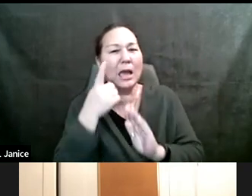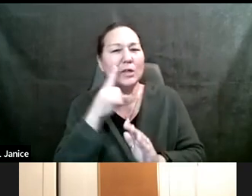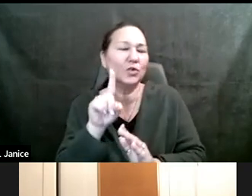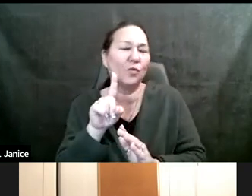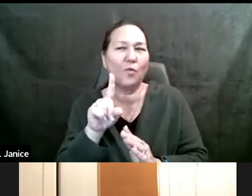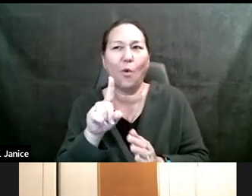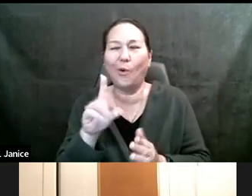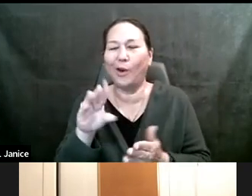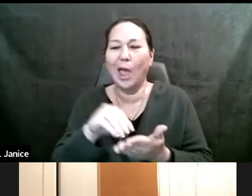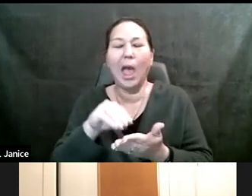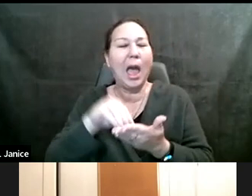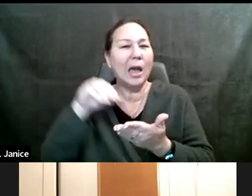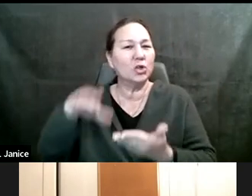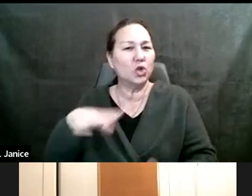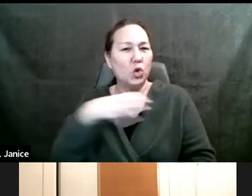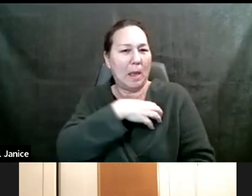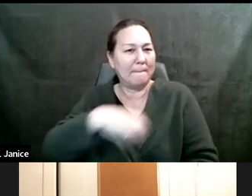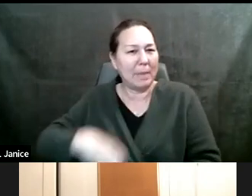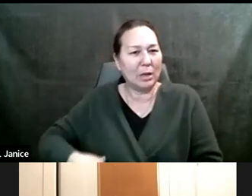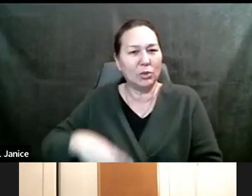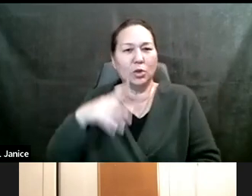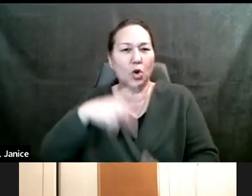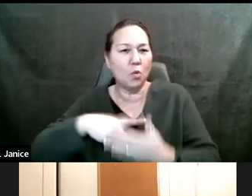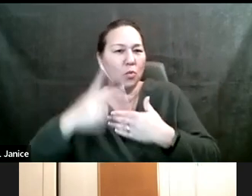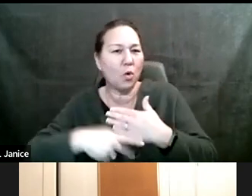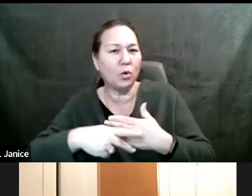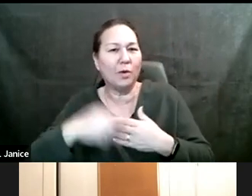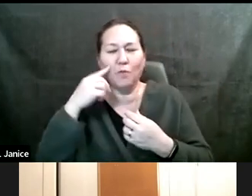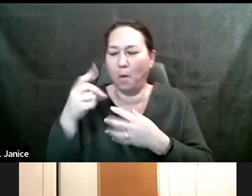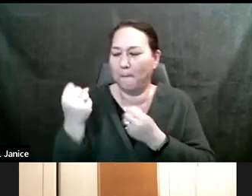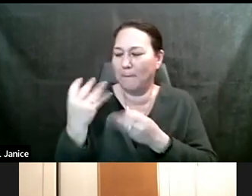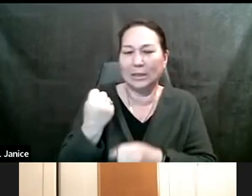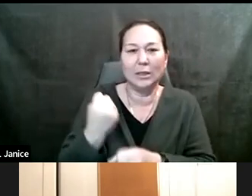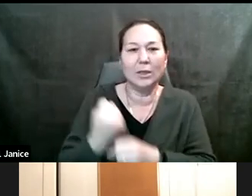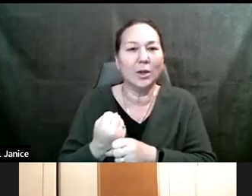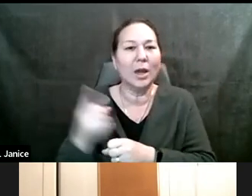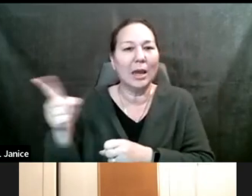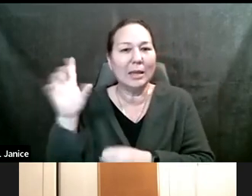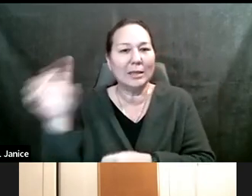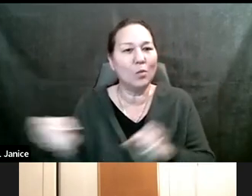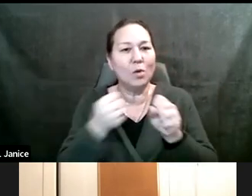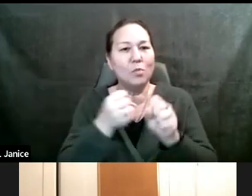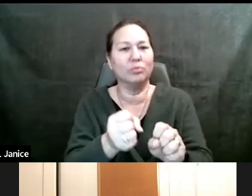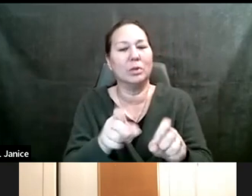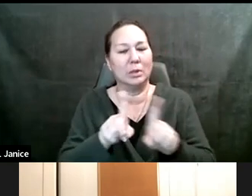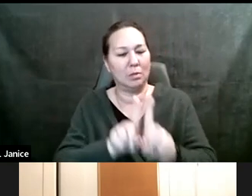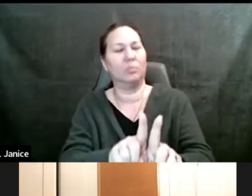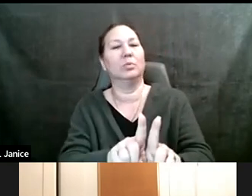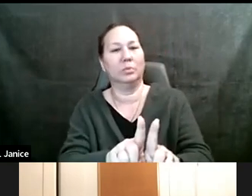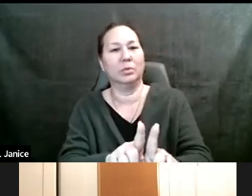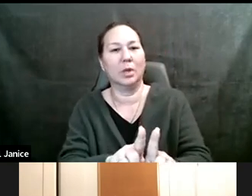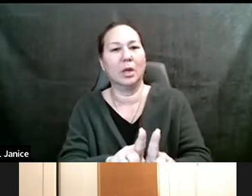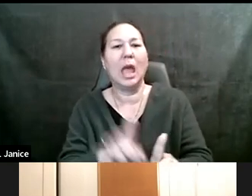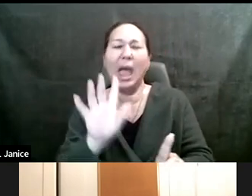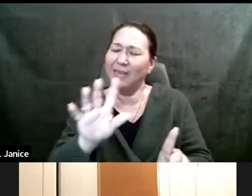older students with younger students particularly students that are having attendance challenges and there's a level of mentorship in coaching and it